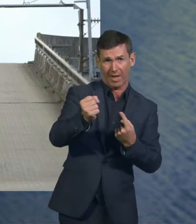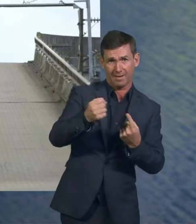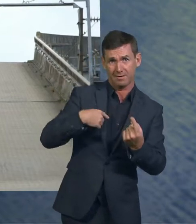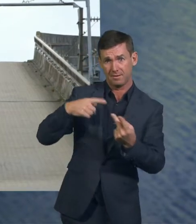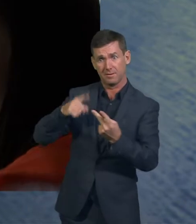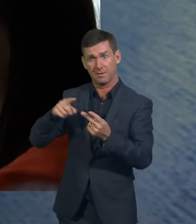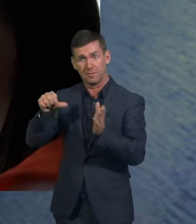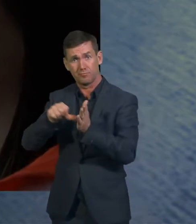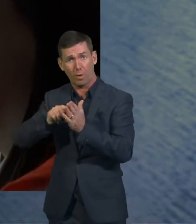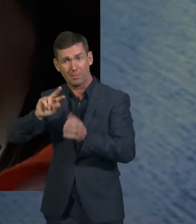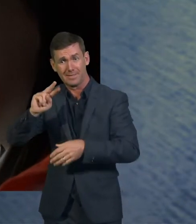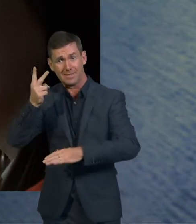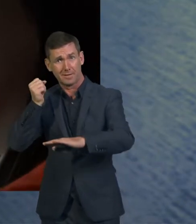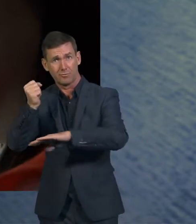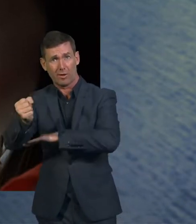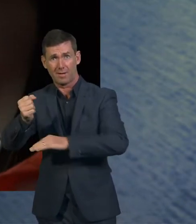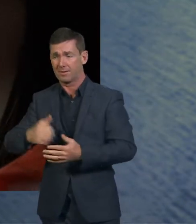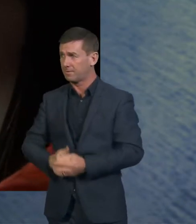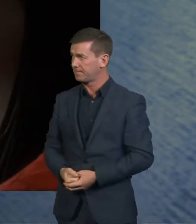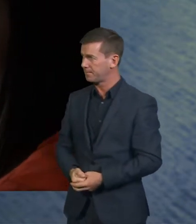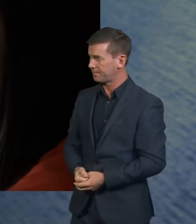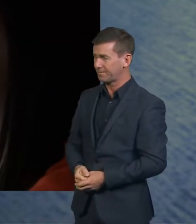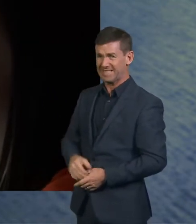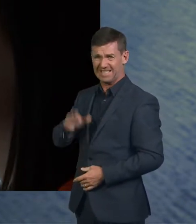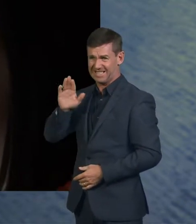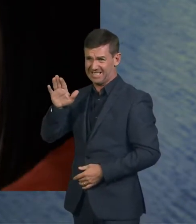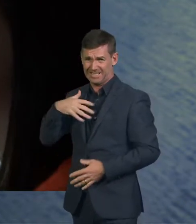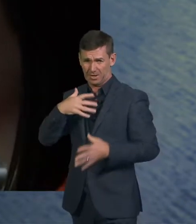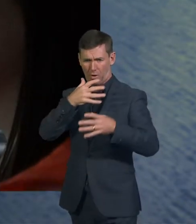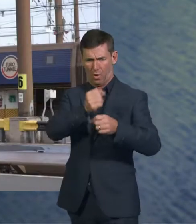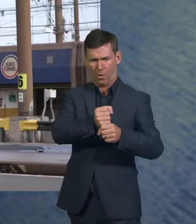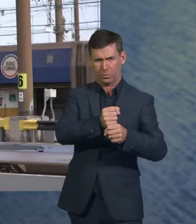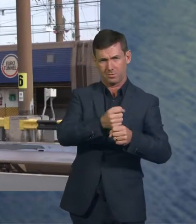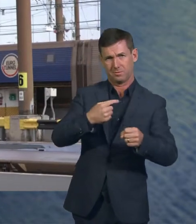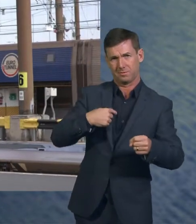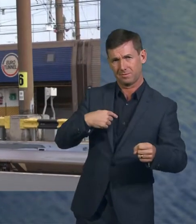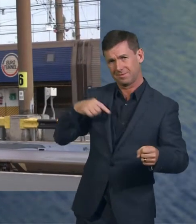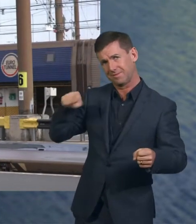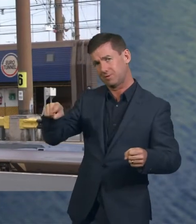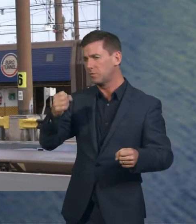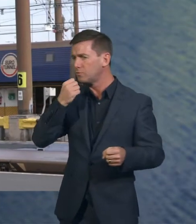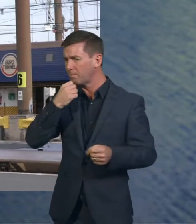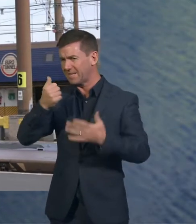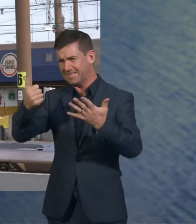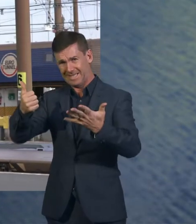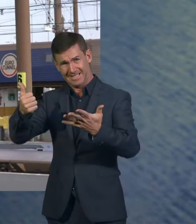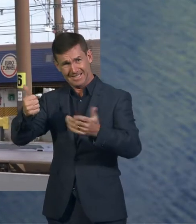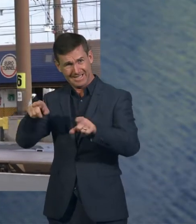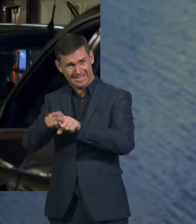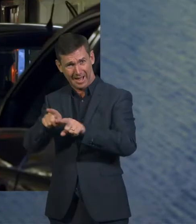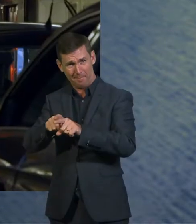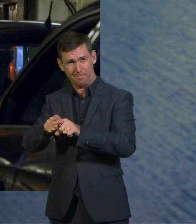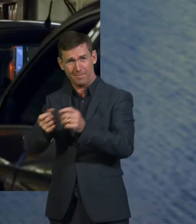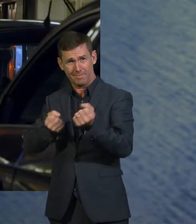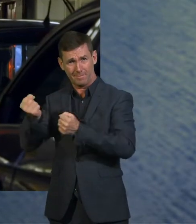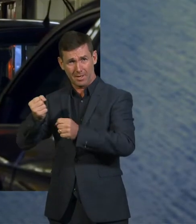once. Neil, I've got to hold that because I've also got a recirculation of 6434, which has